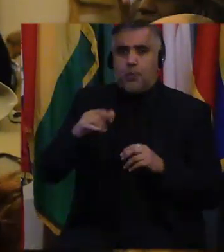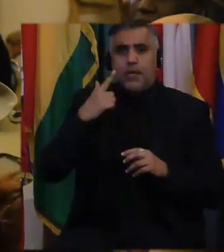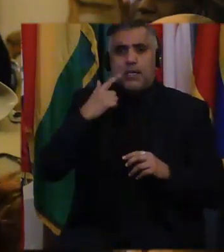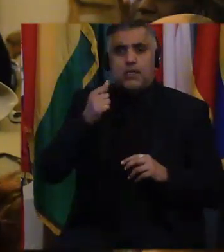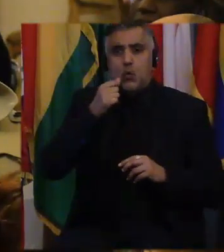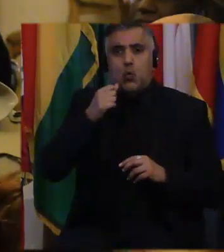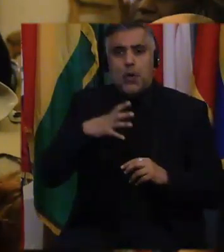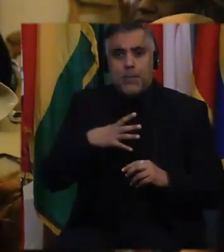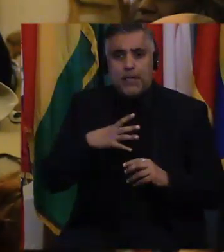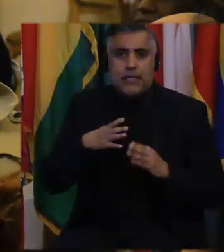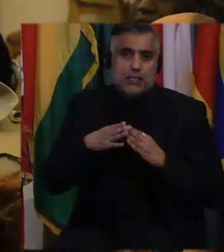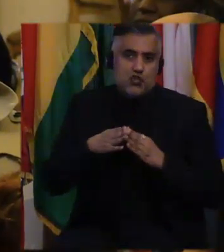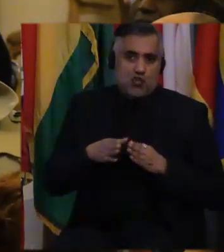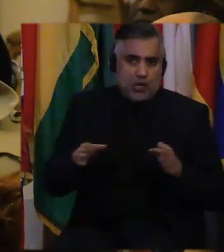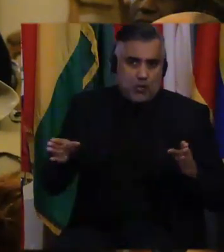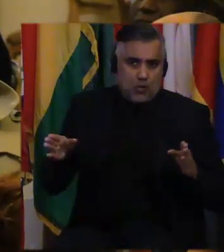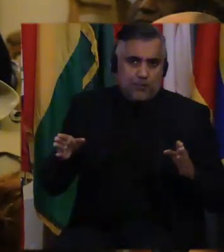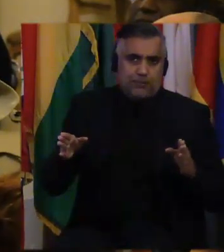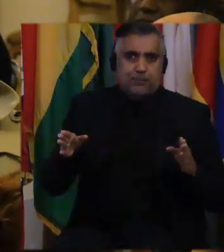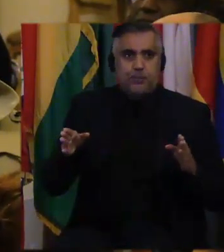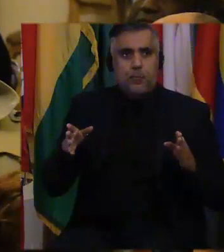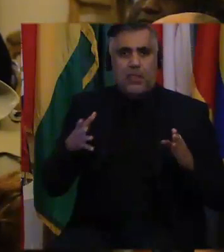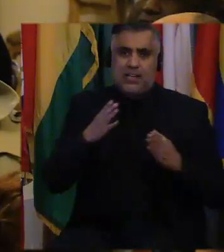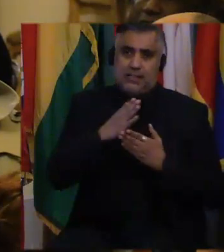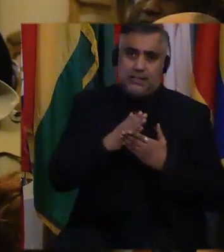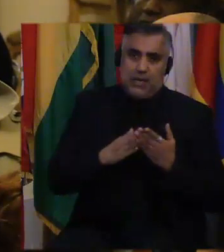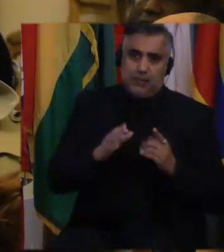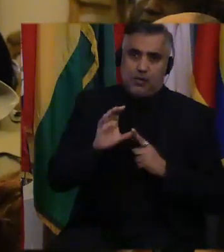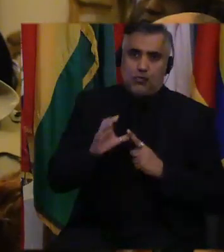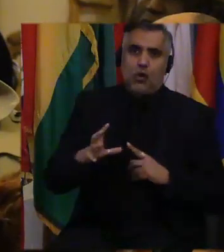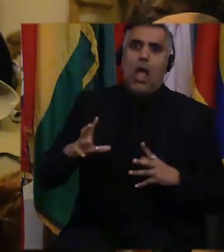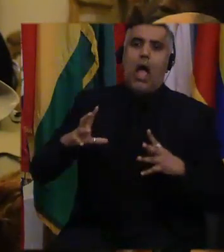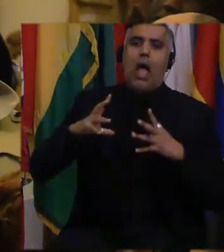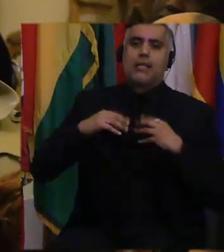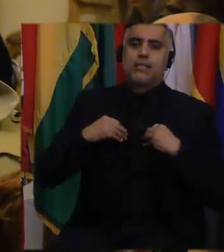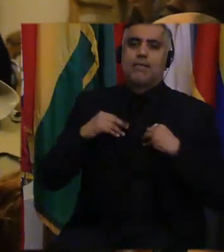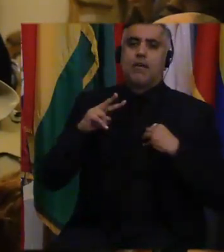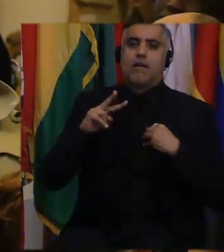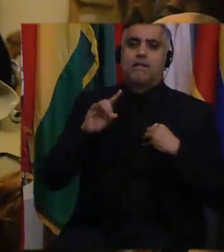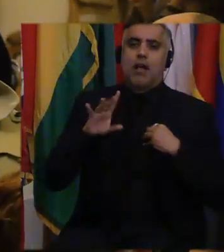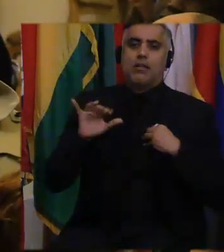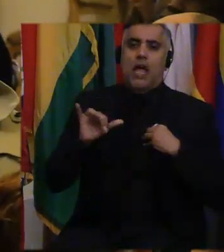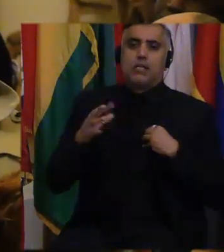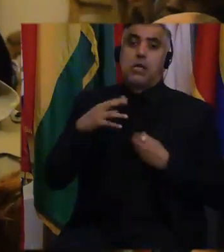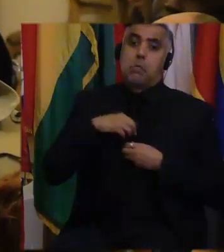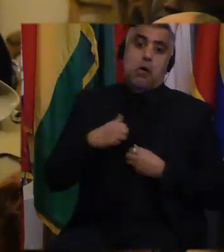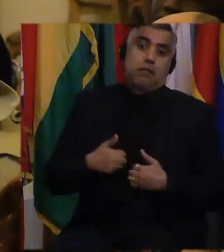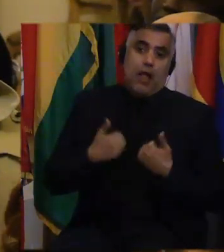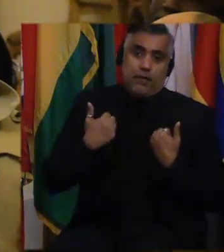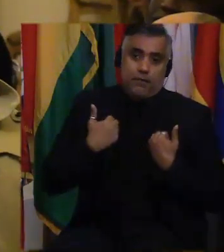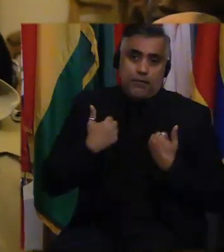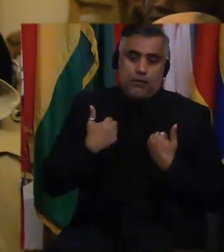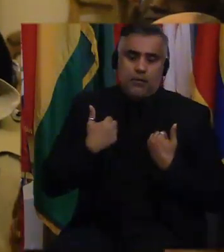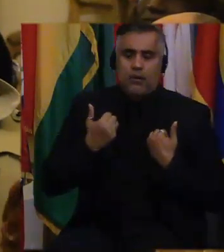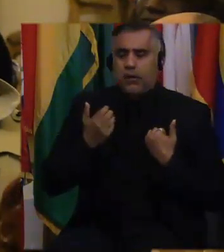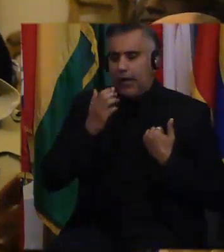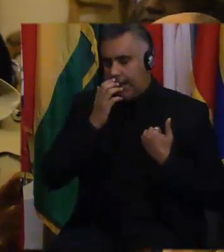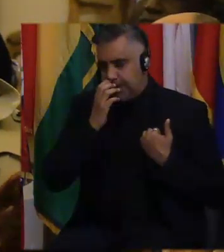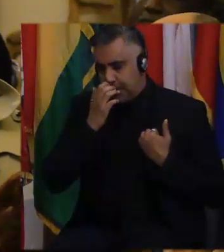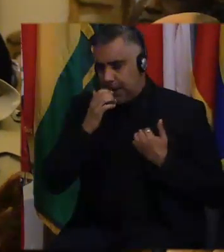women in general, in some cultures, accept violence as part of life. And the